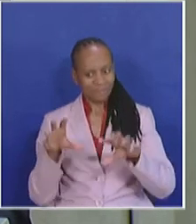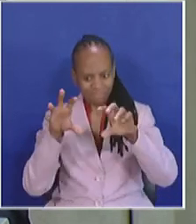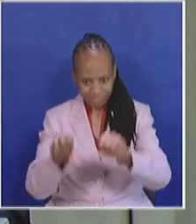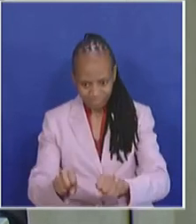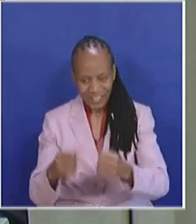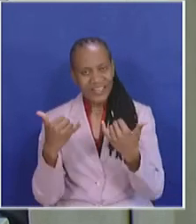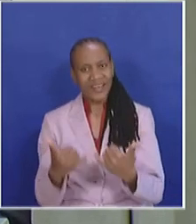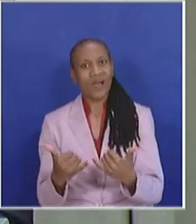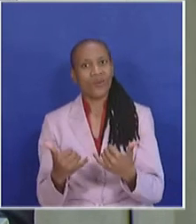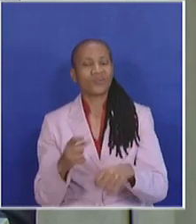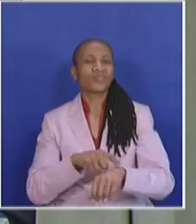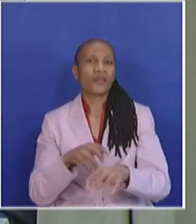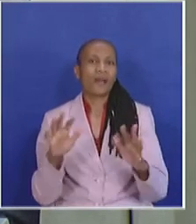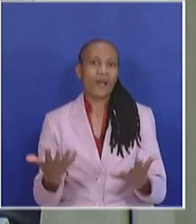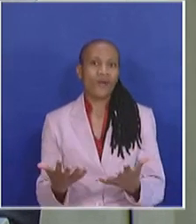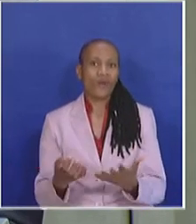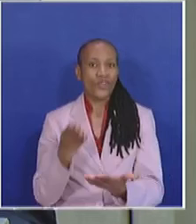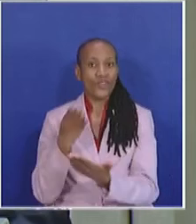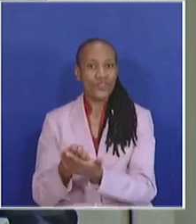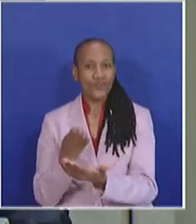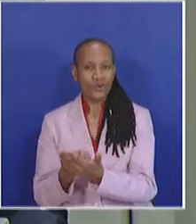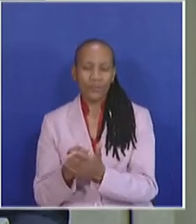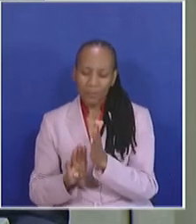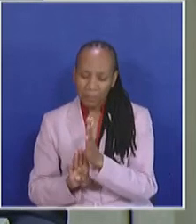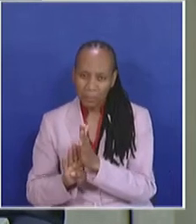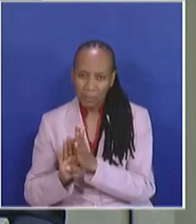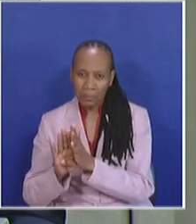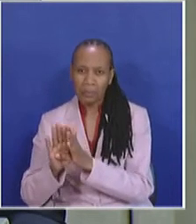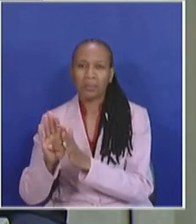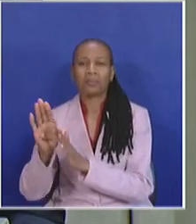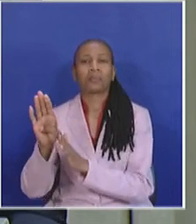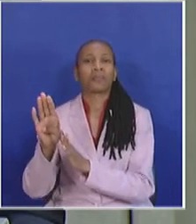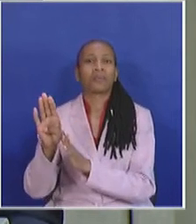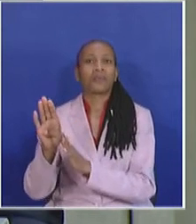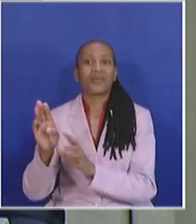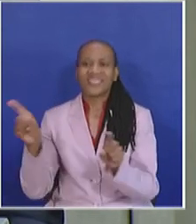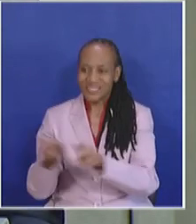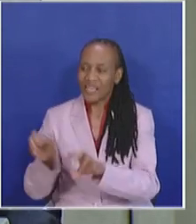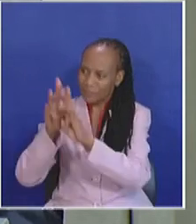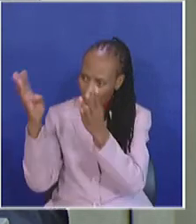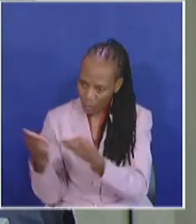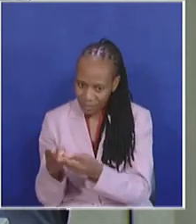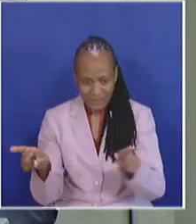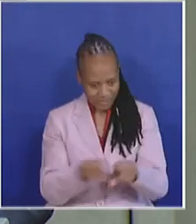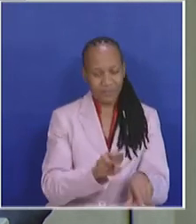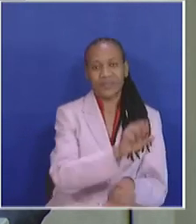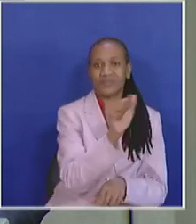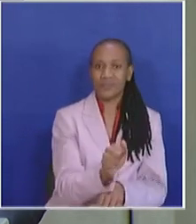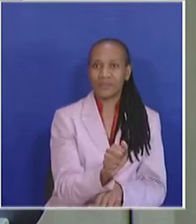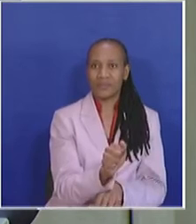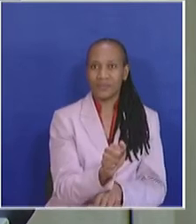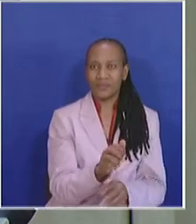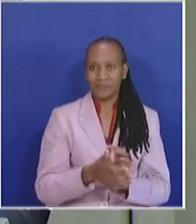weak global economic growth. Opportunists avoid to raise this point, globally and domestically. This